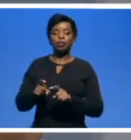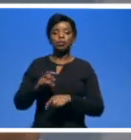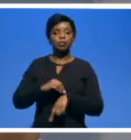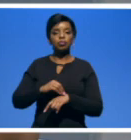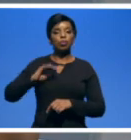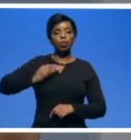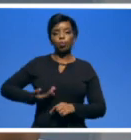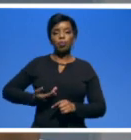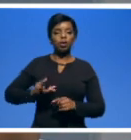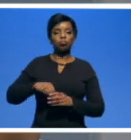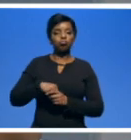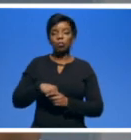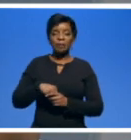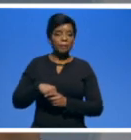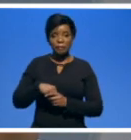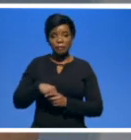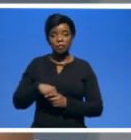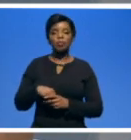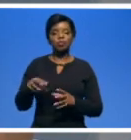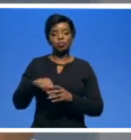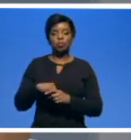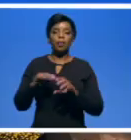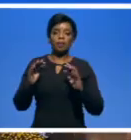economic empowerment, but particularly their exclusion?